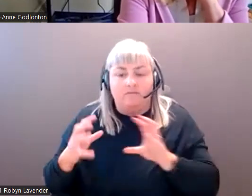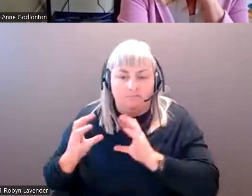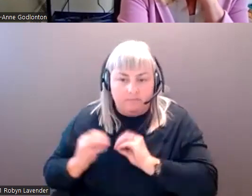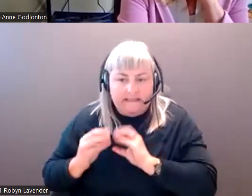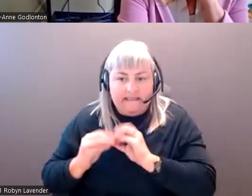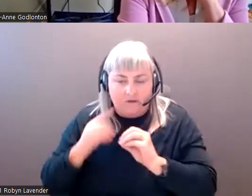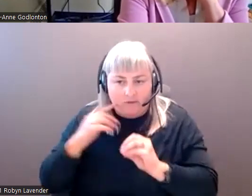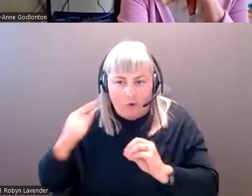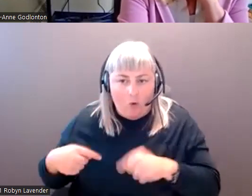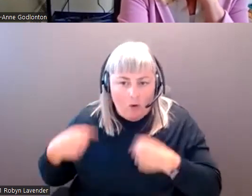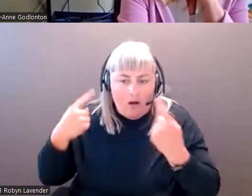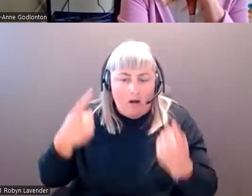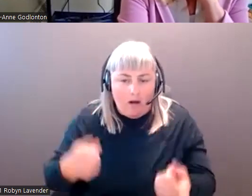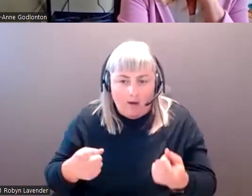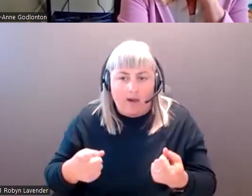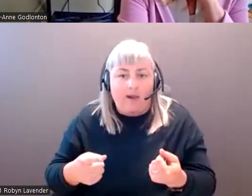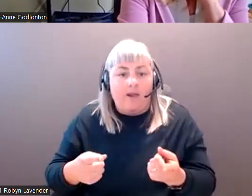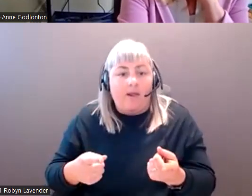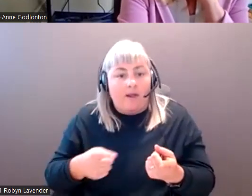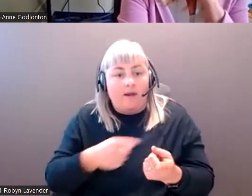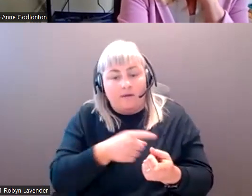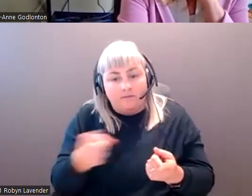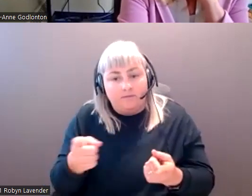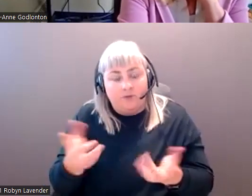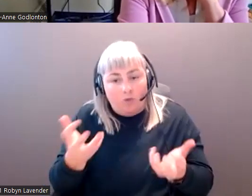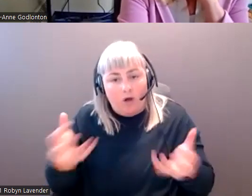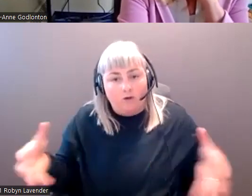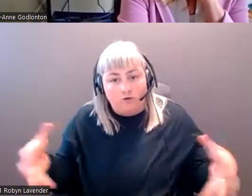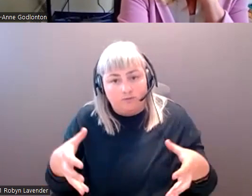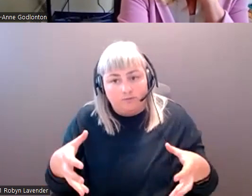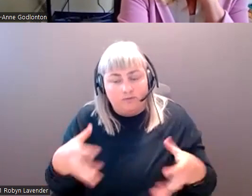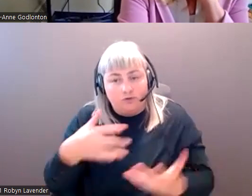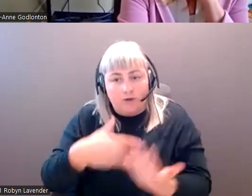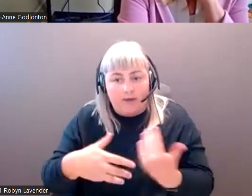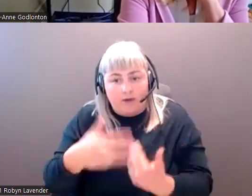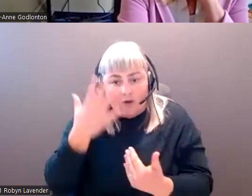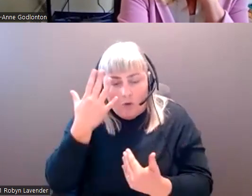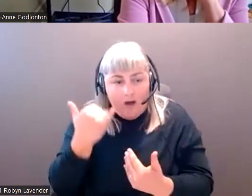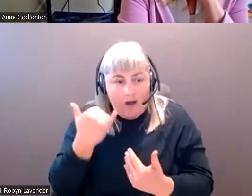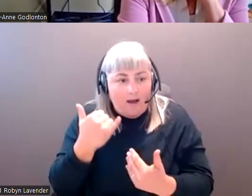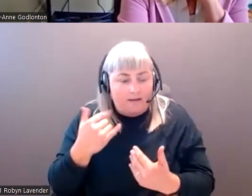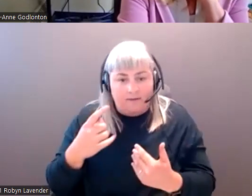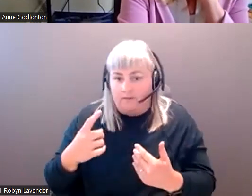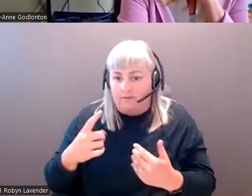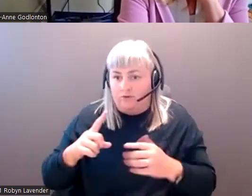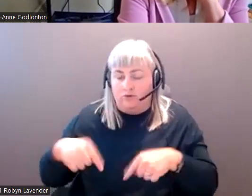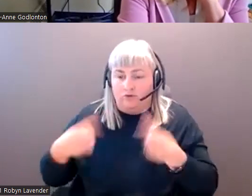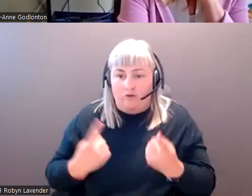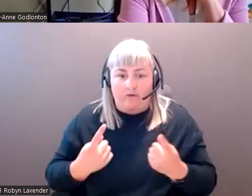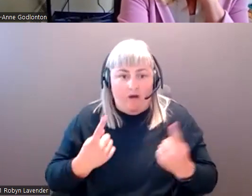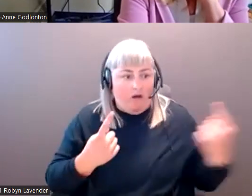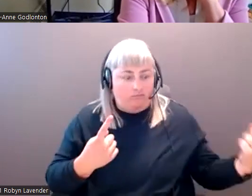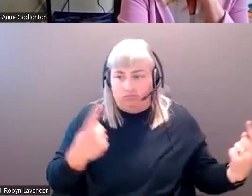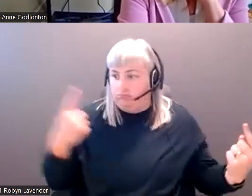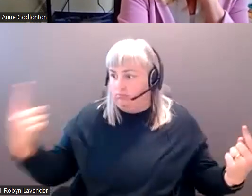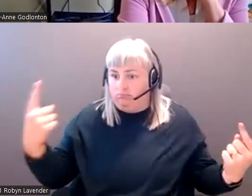and expressed interest in coming together because your work is kind of isolated in the work that you're doing. Why